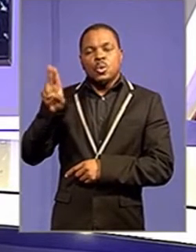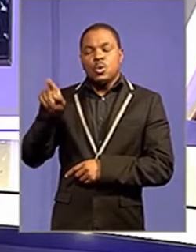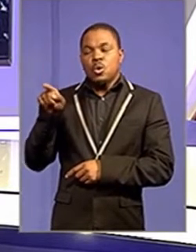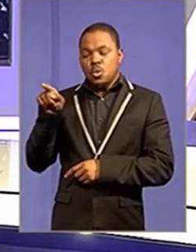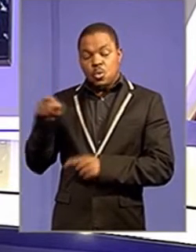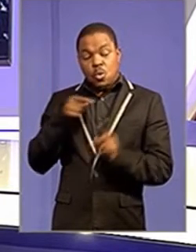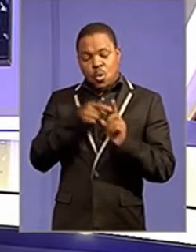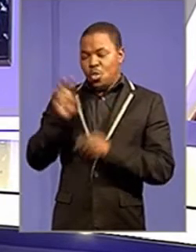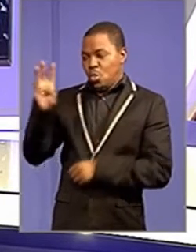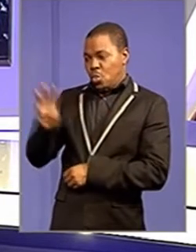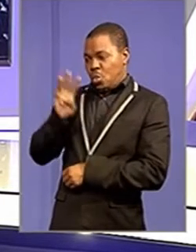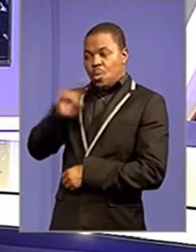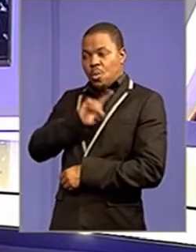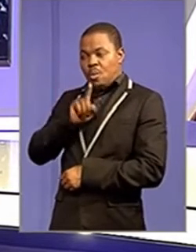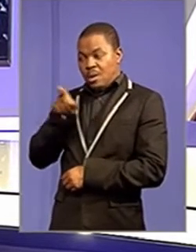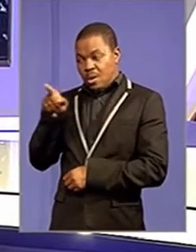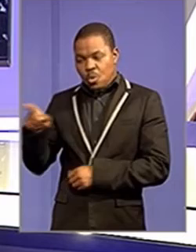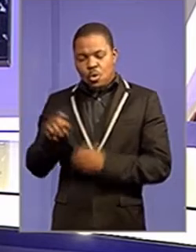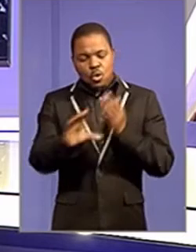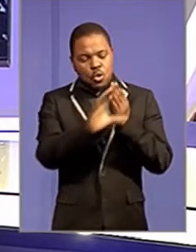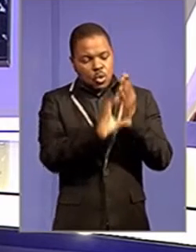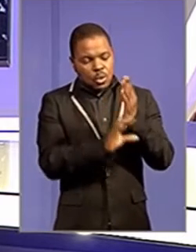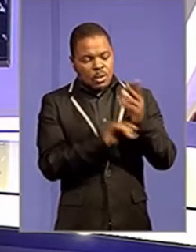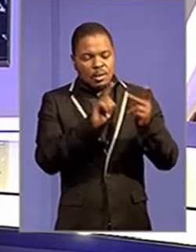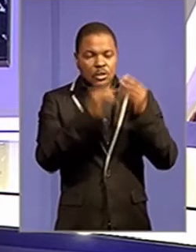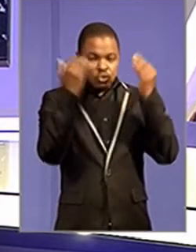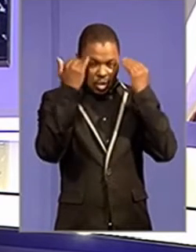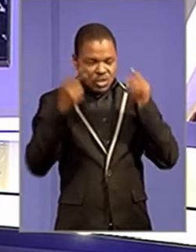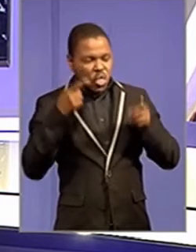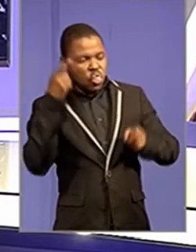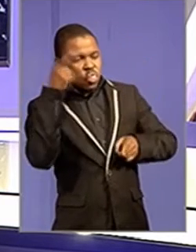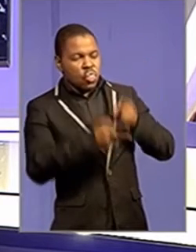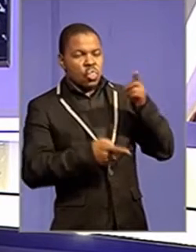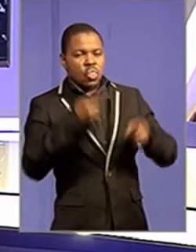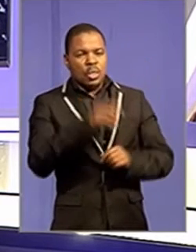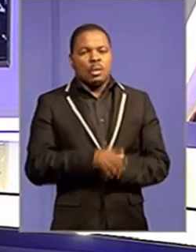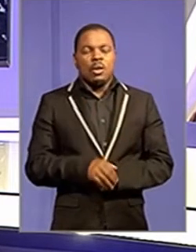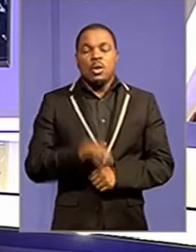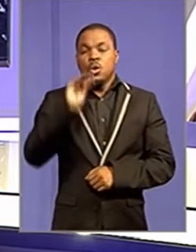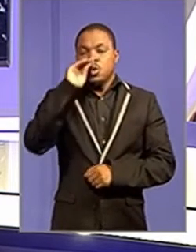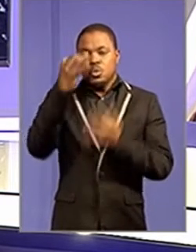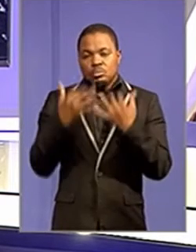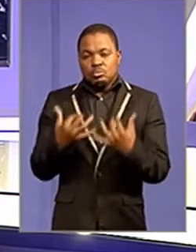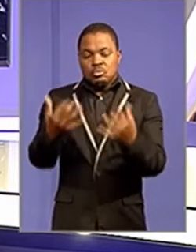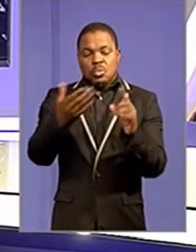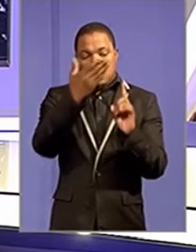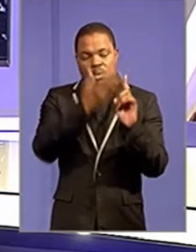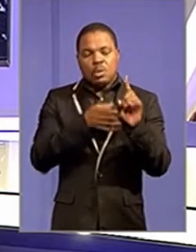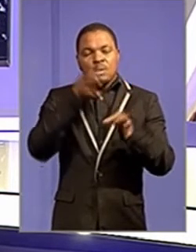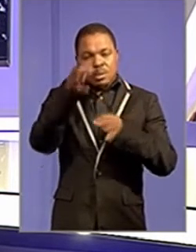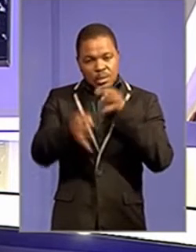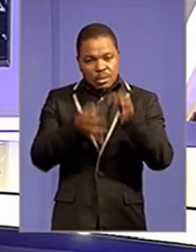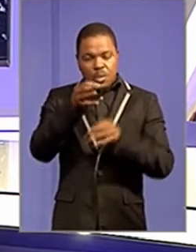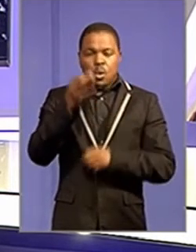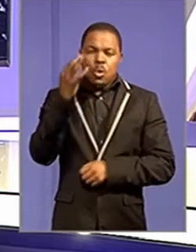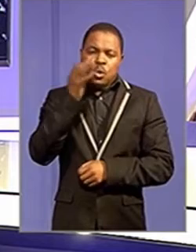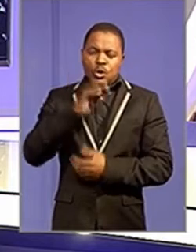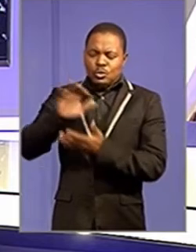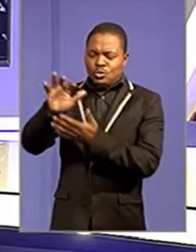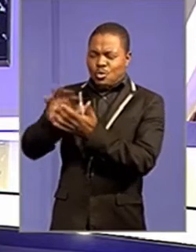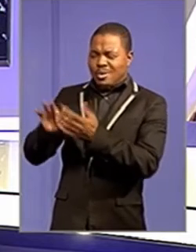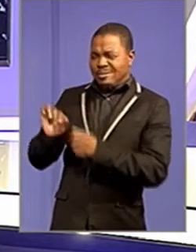hlasetsego Molaotheo wa naga le Boahlodi. Nakong ya ge a bolela le boraditaba, Zondo o hlalositse sengwalwa sa